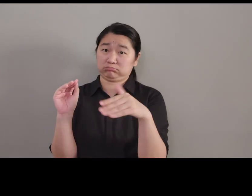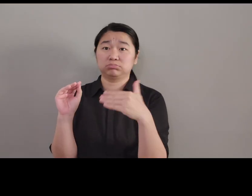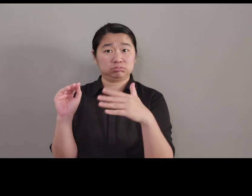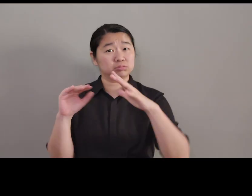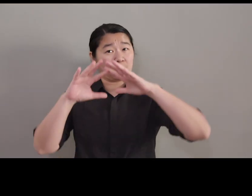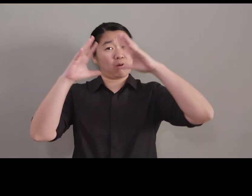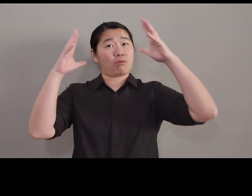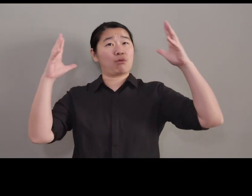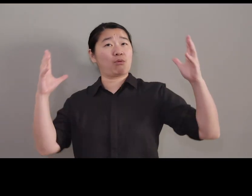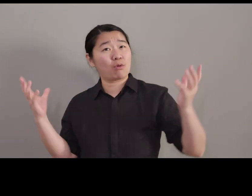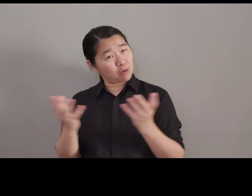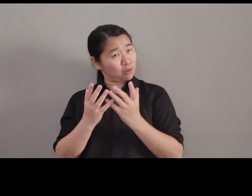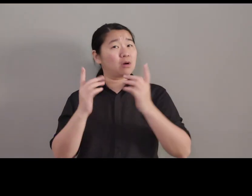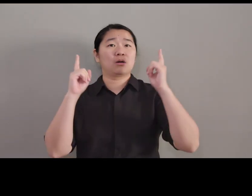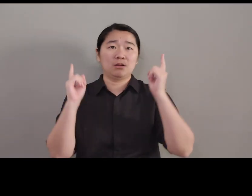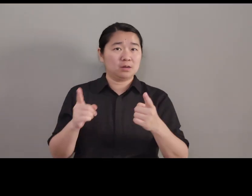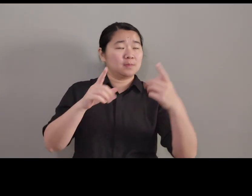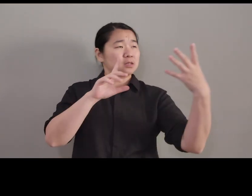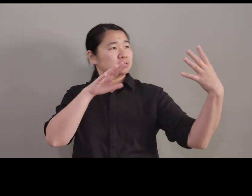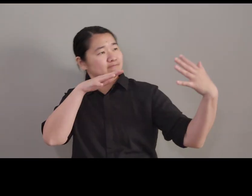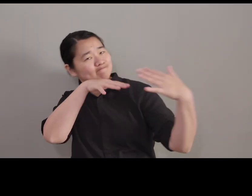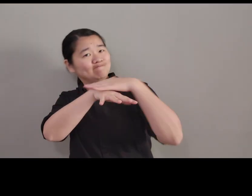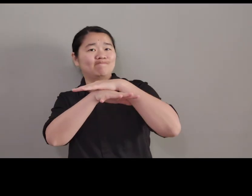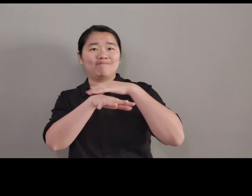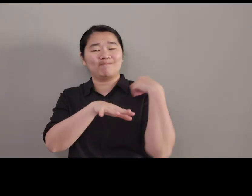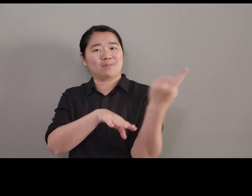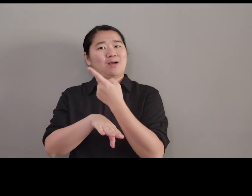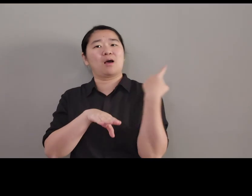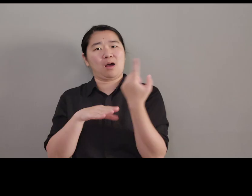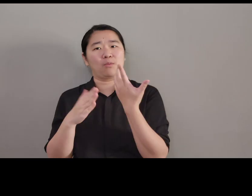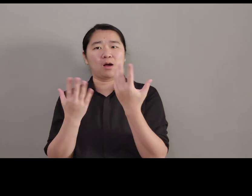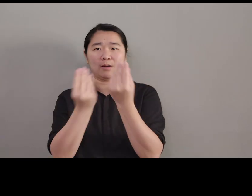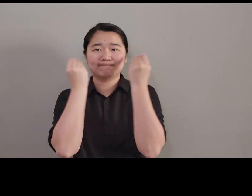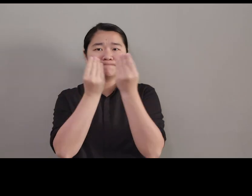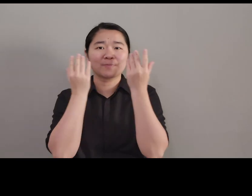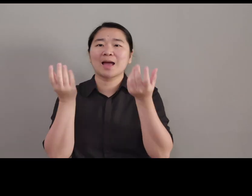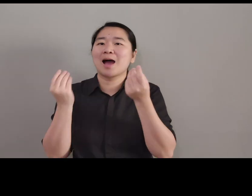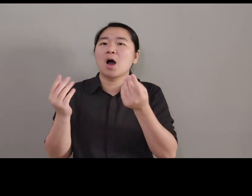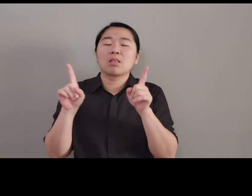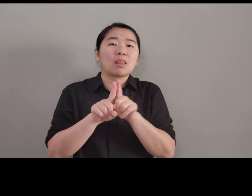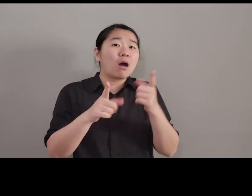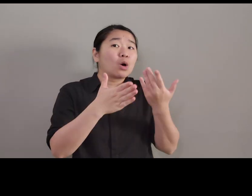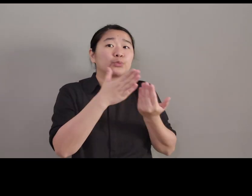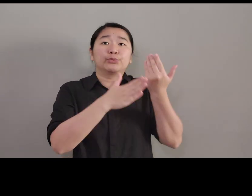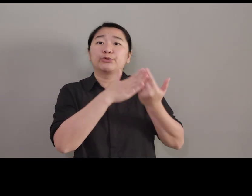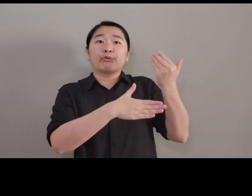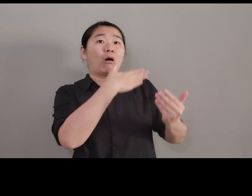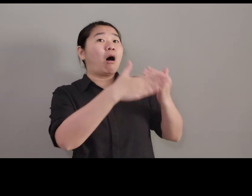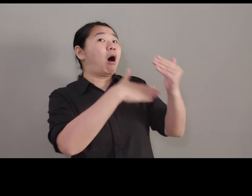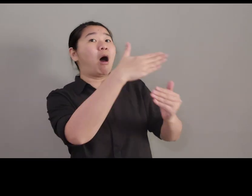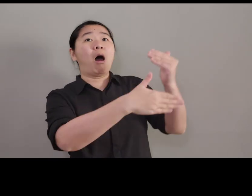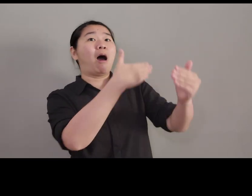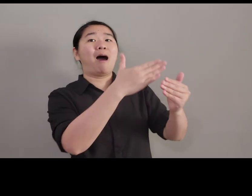is anything else. And I think it is about ensuring the newer technologies that are coming out are thinking accessibility